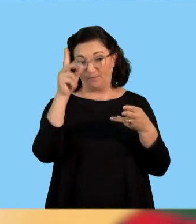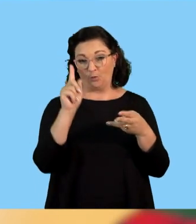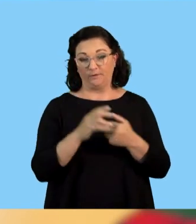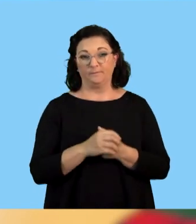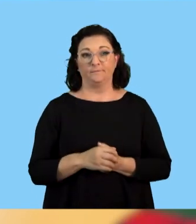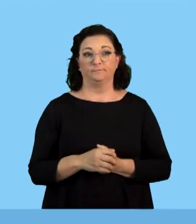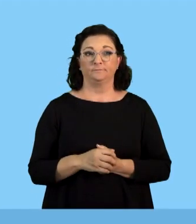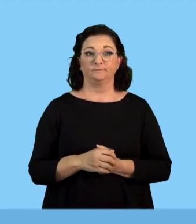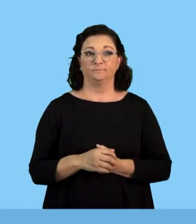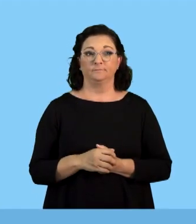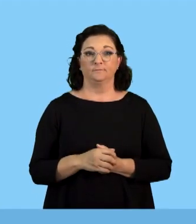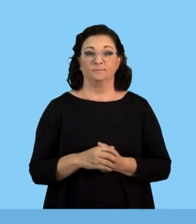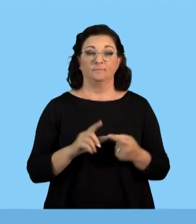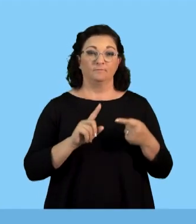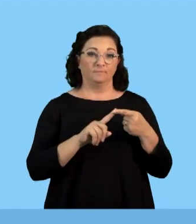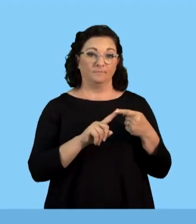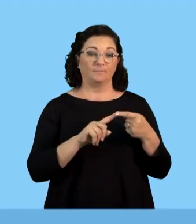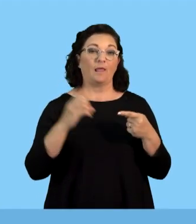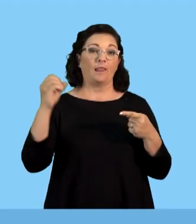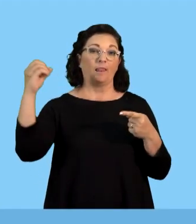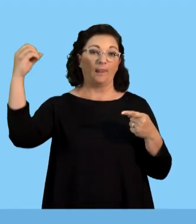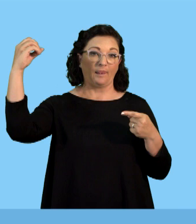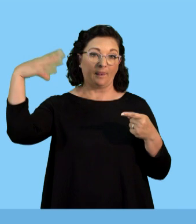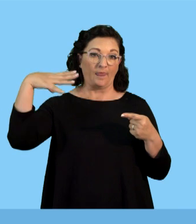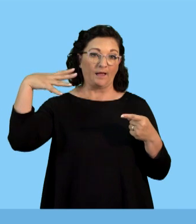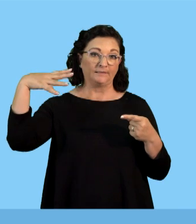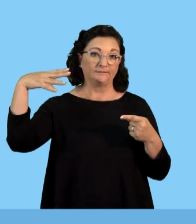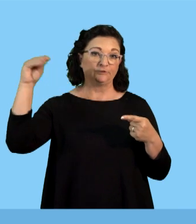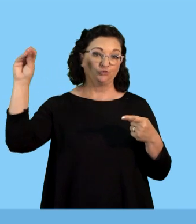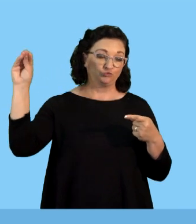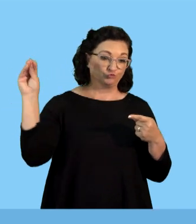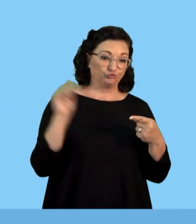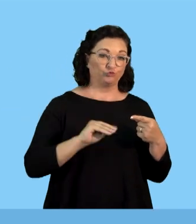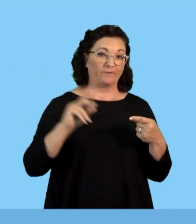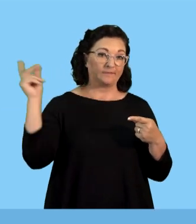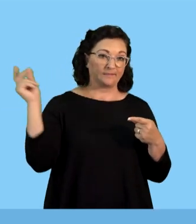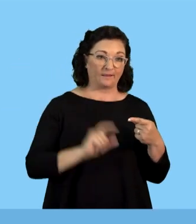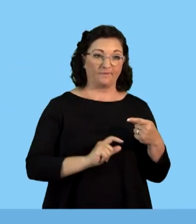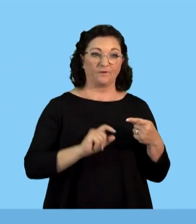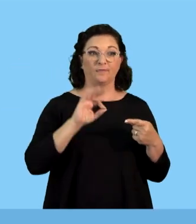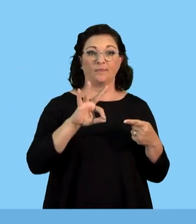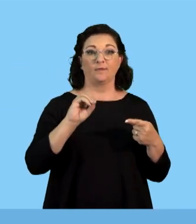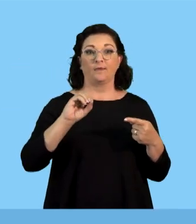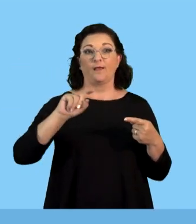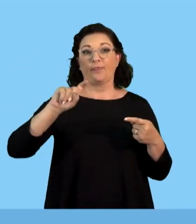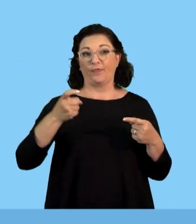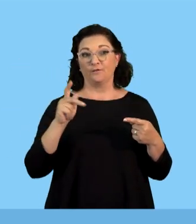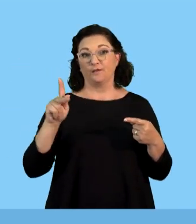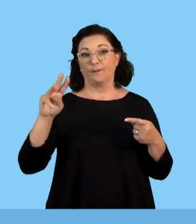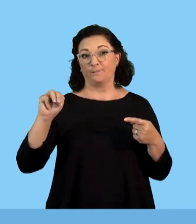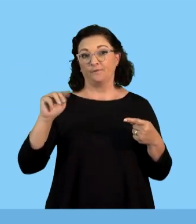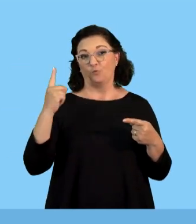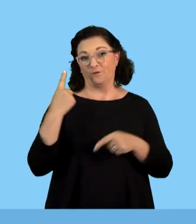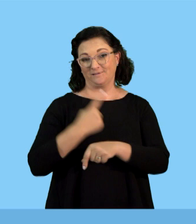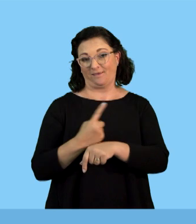remember about this lesson is the following. That number 1, light travels through space at a speed of 300,000 kilometers